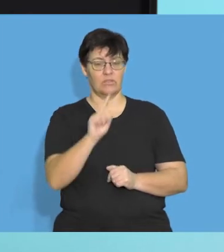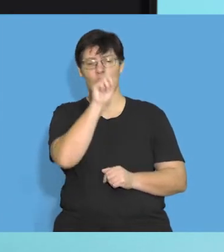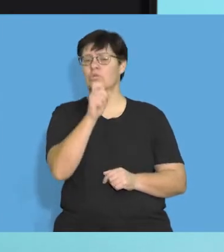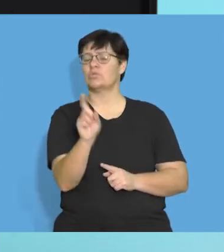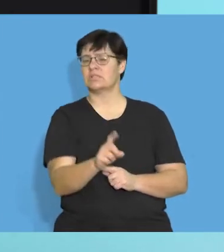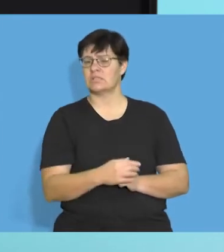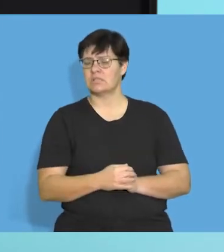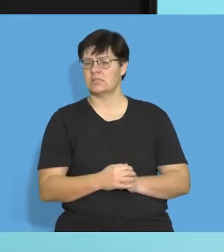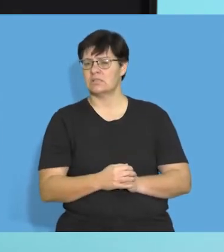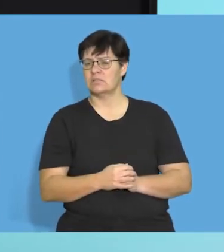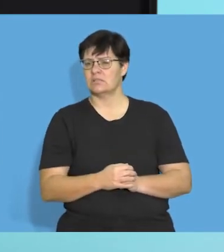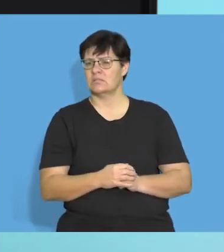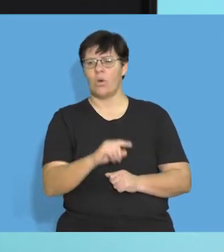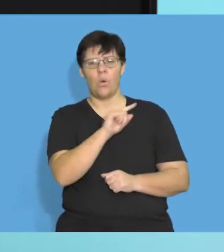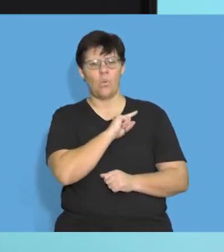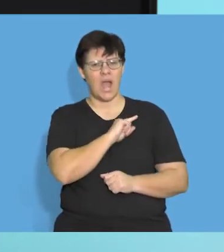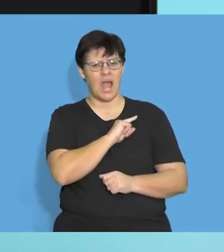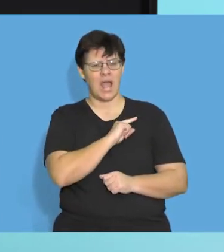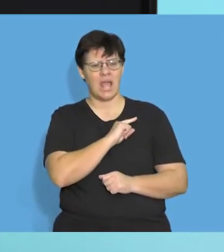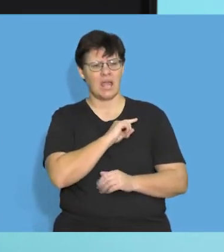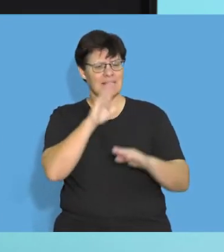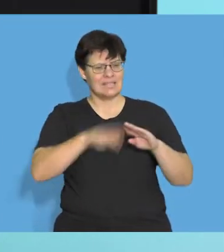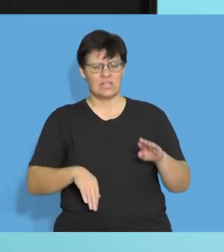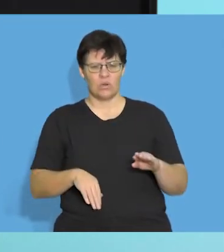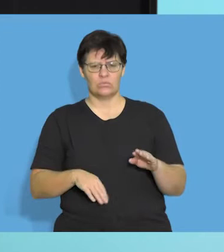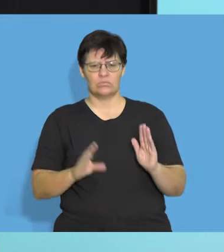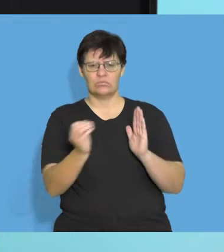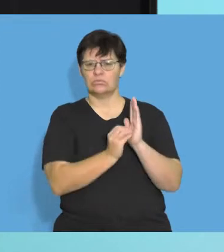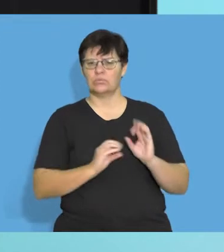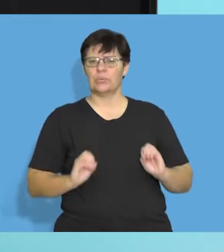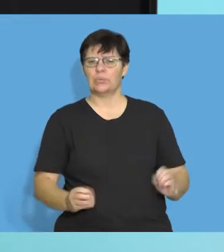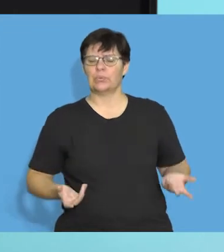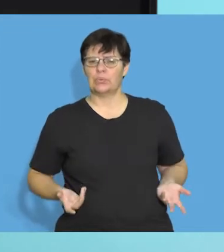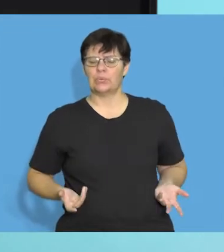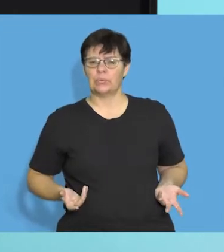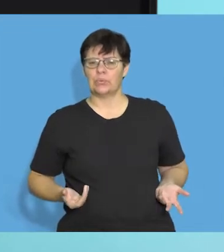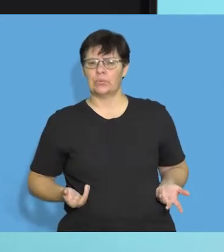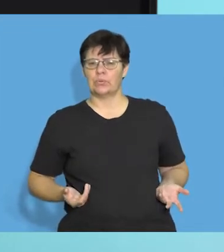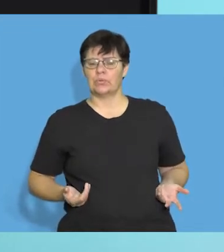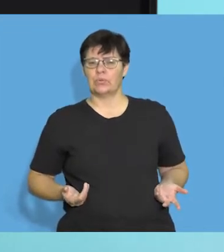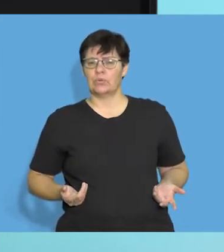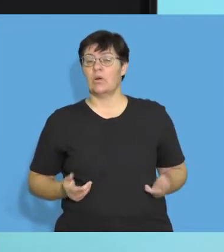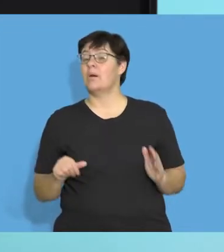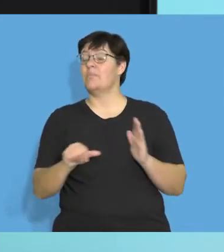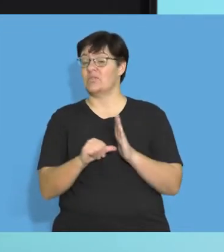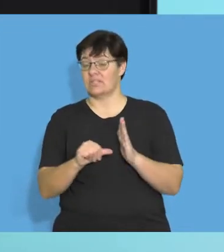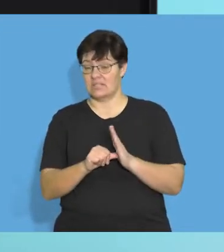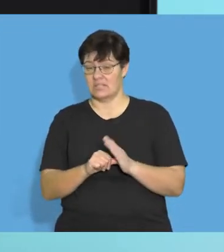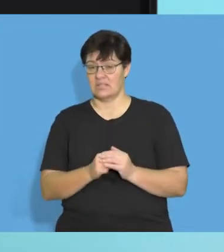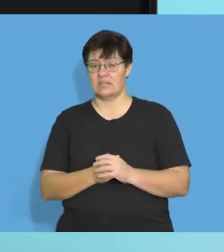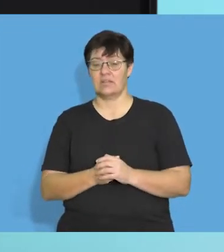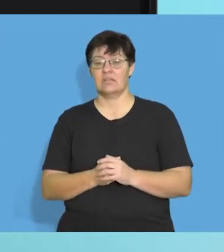why are we not recording the discount? Very important, guys. Whenever you're dealing